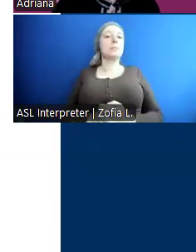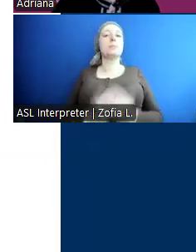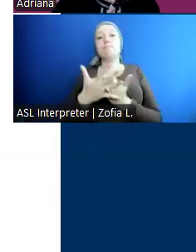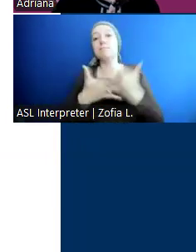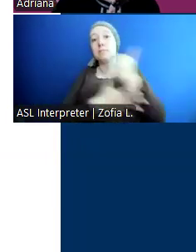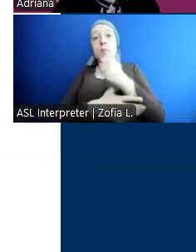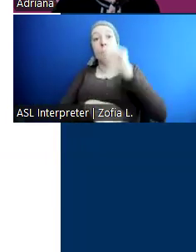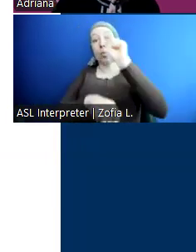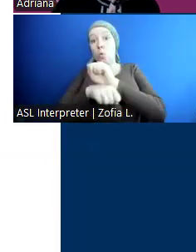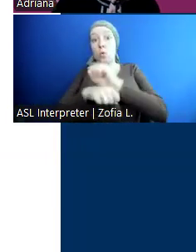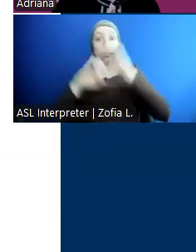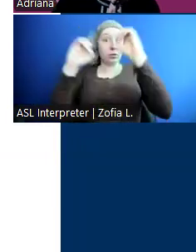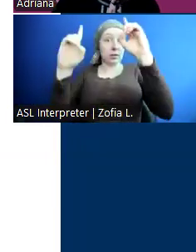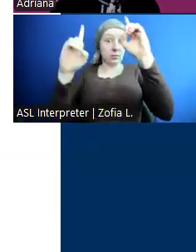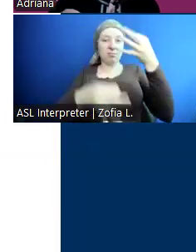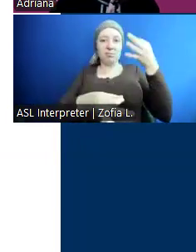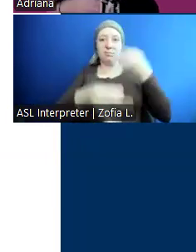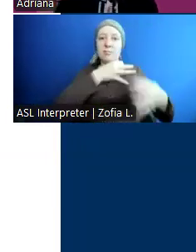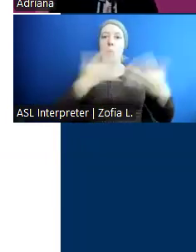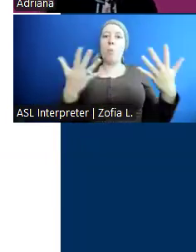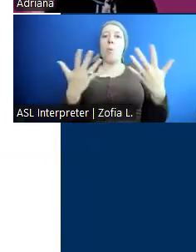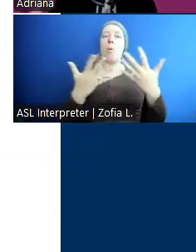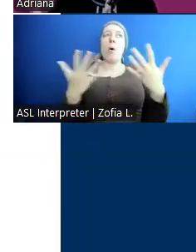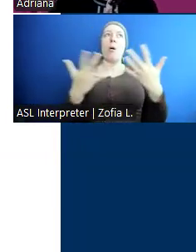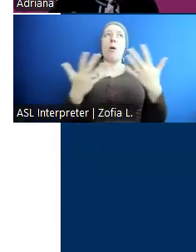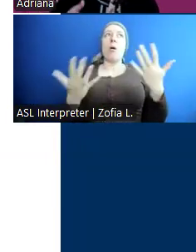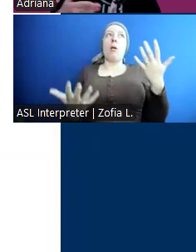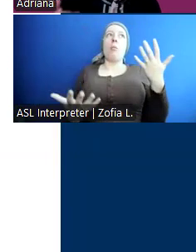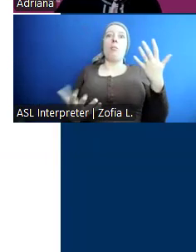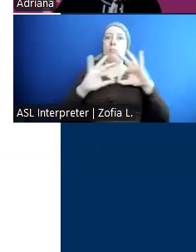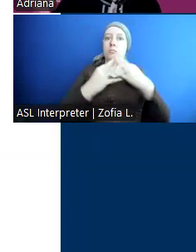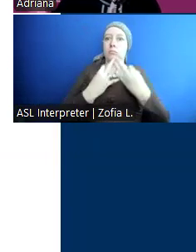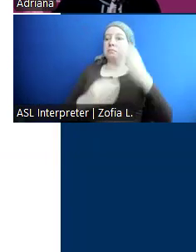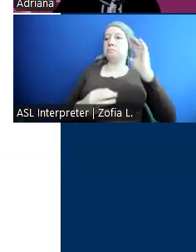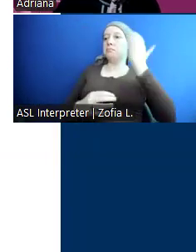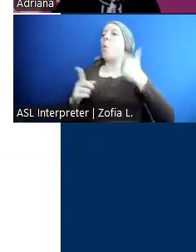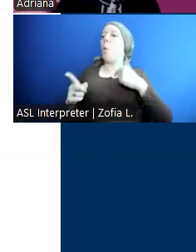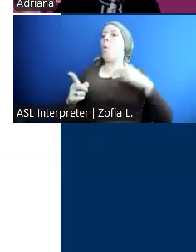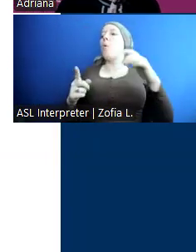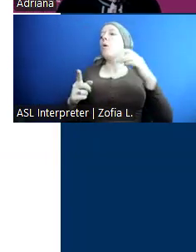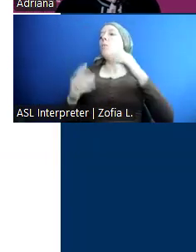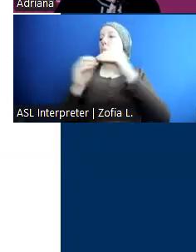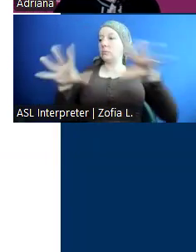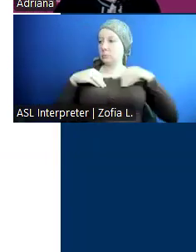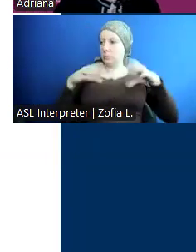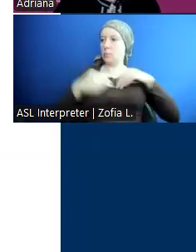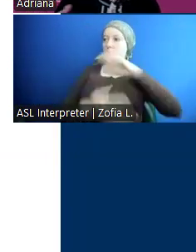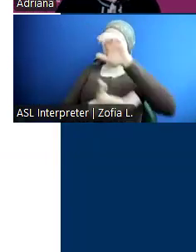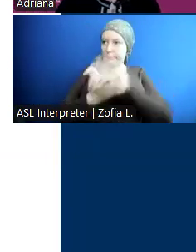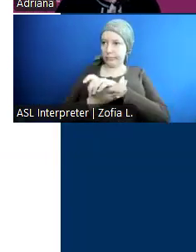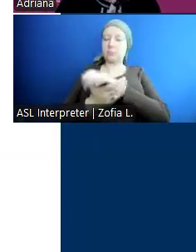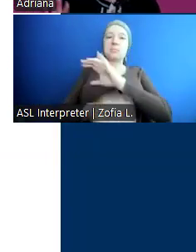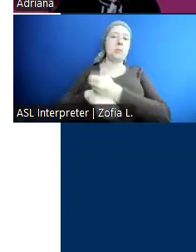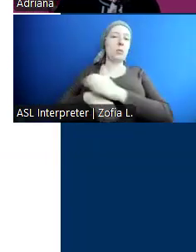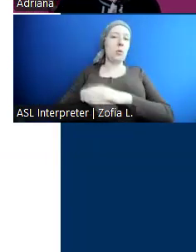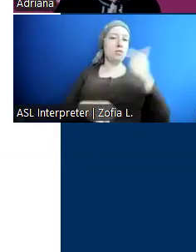education above what may be perceived as more acceptable roles based on gender,